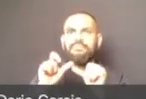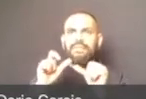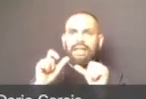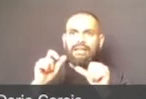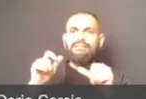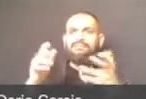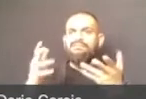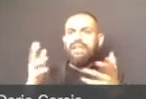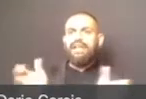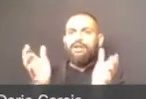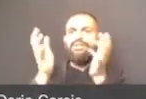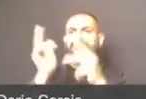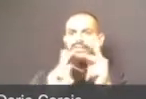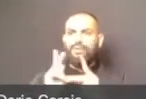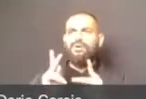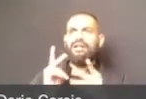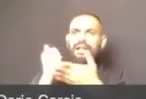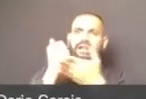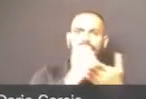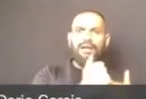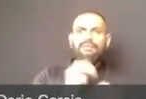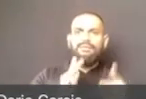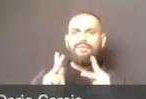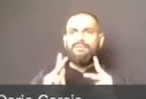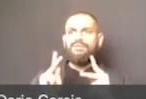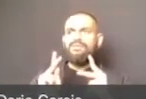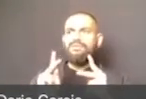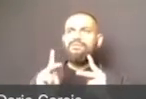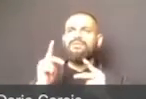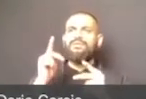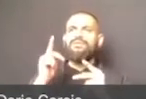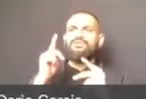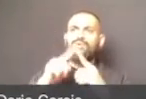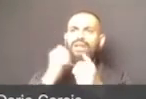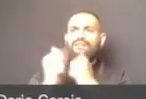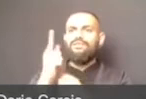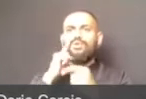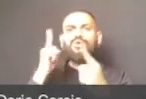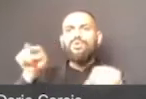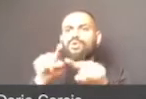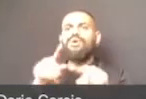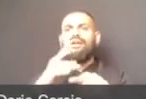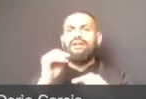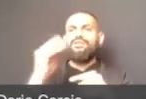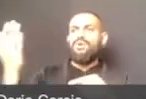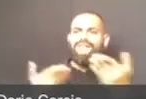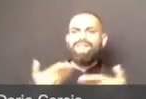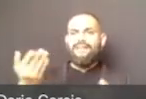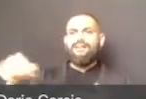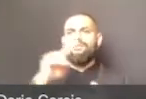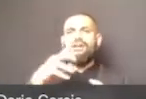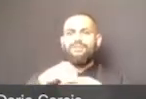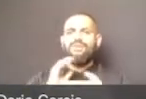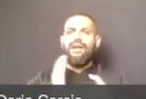as much as we can to give opportunity to you and to try to invite you into our world